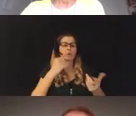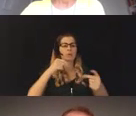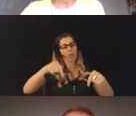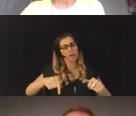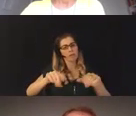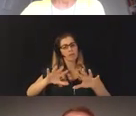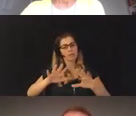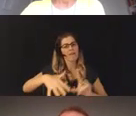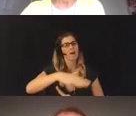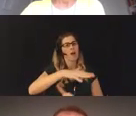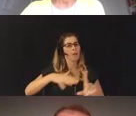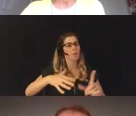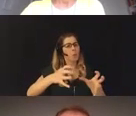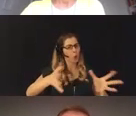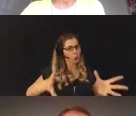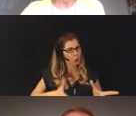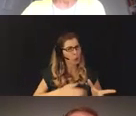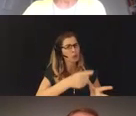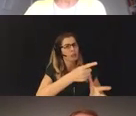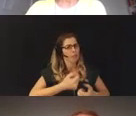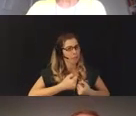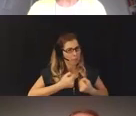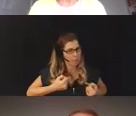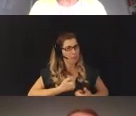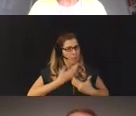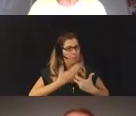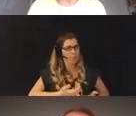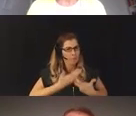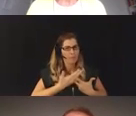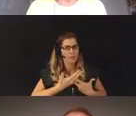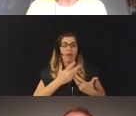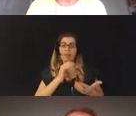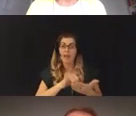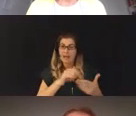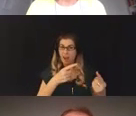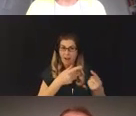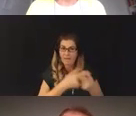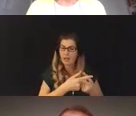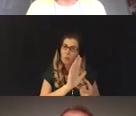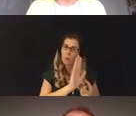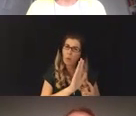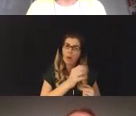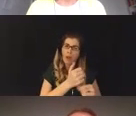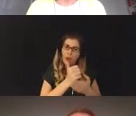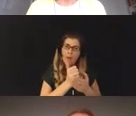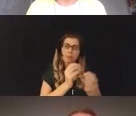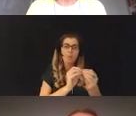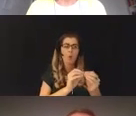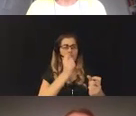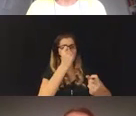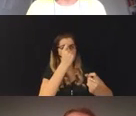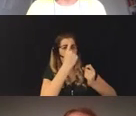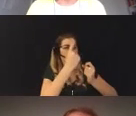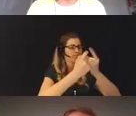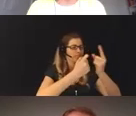created, those differences and those problems lead not to conflict, but rather a deeper understanding, sense of empathy, and learning. So as such, learning